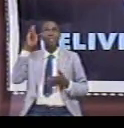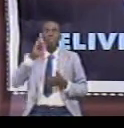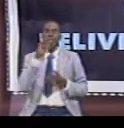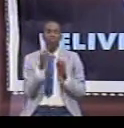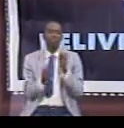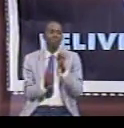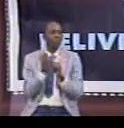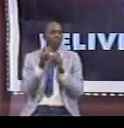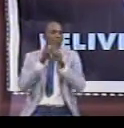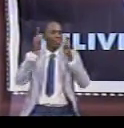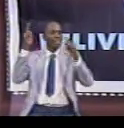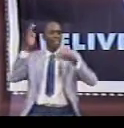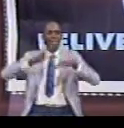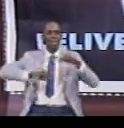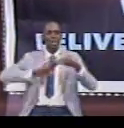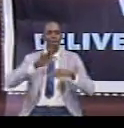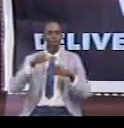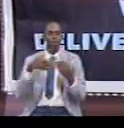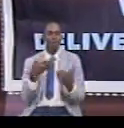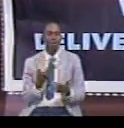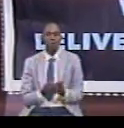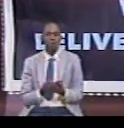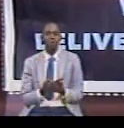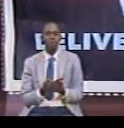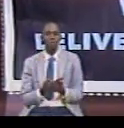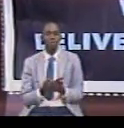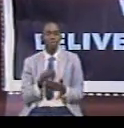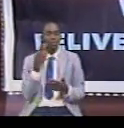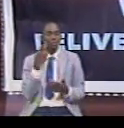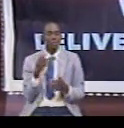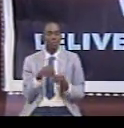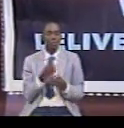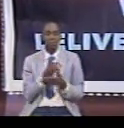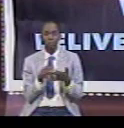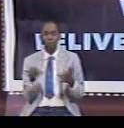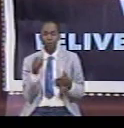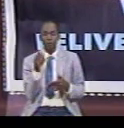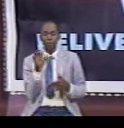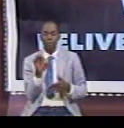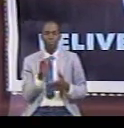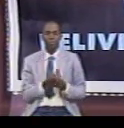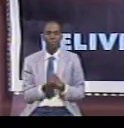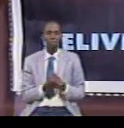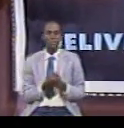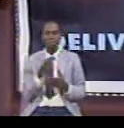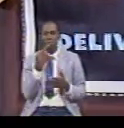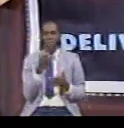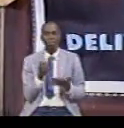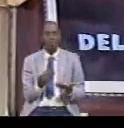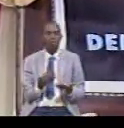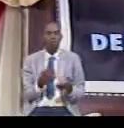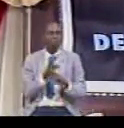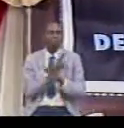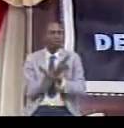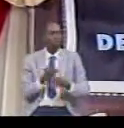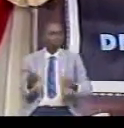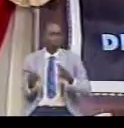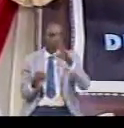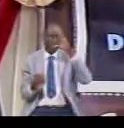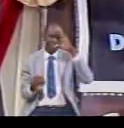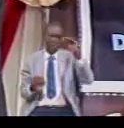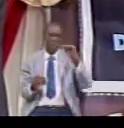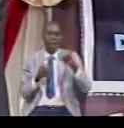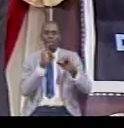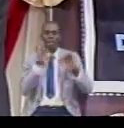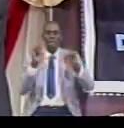it says over here in this verse 29, and it says, no man is able to